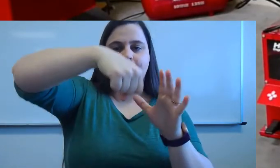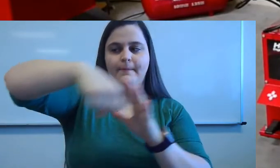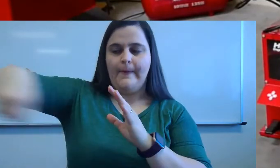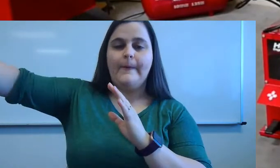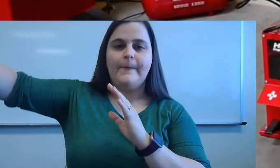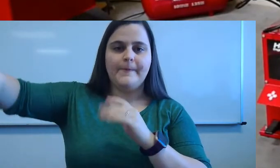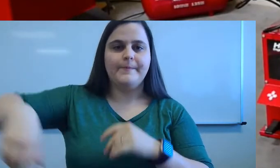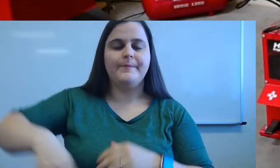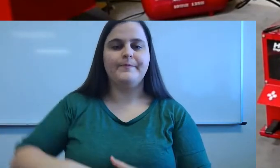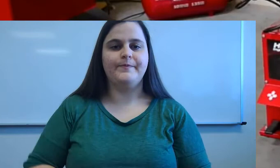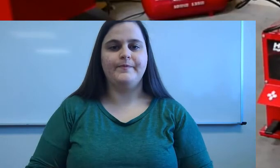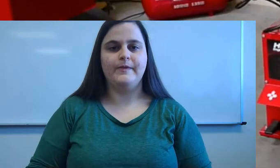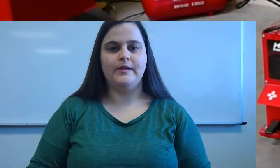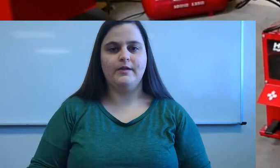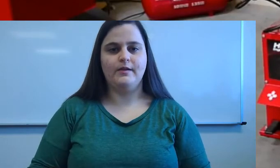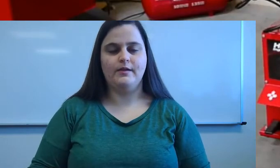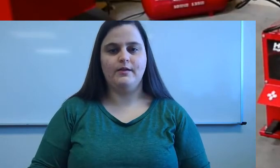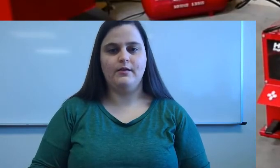Pull our swing arm out.